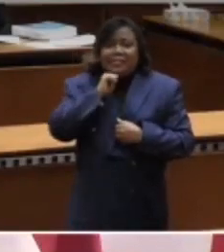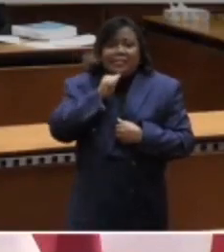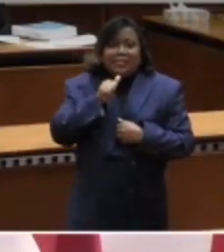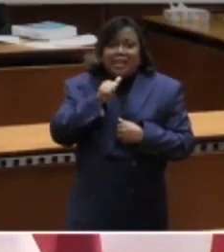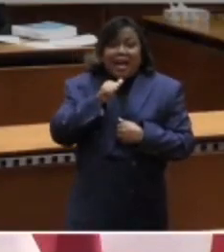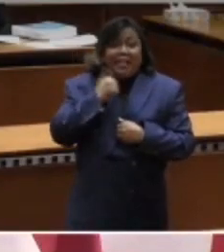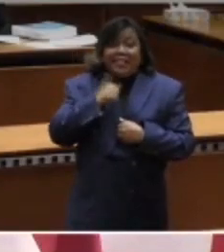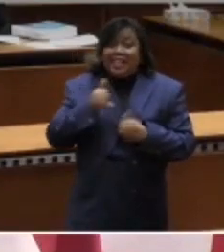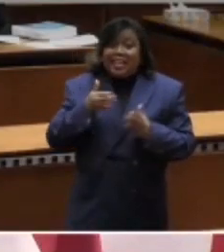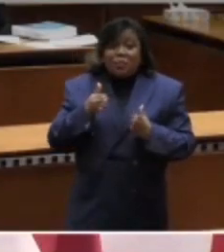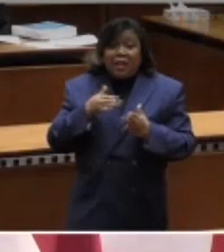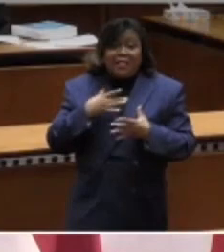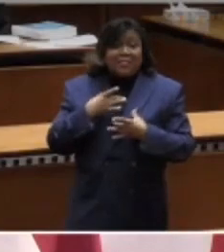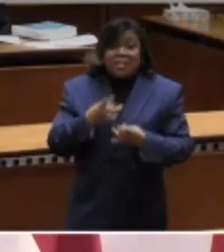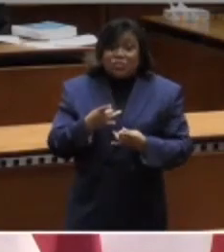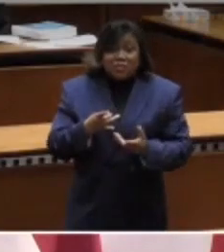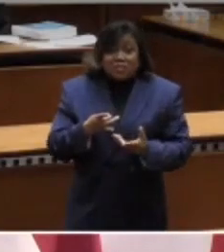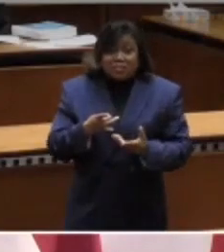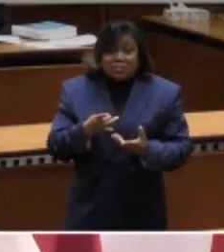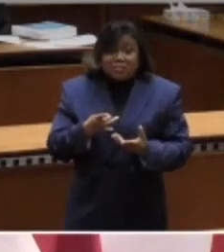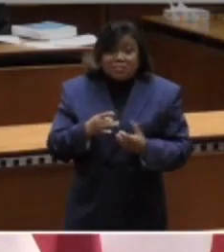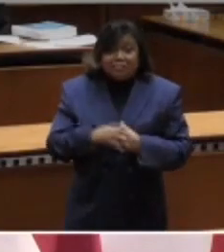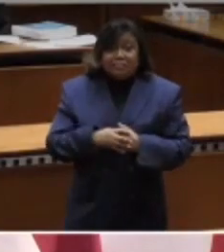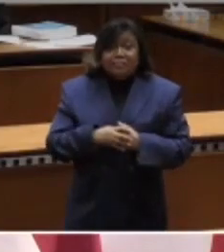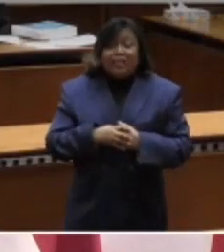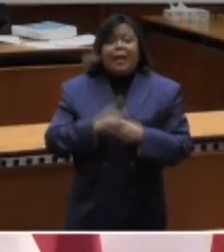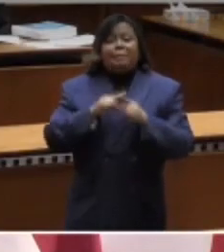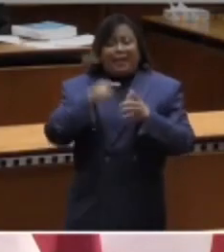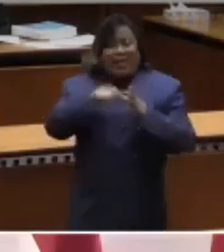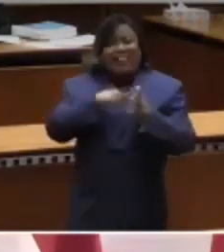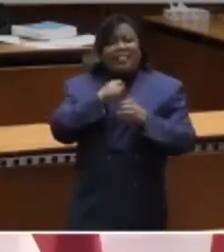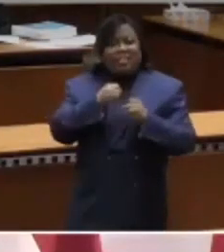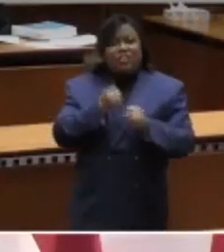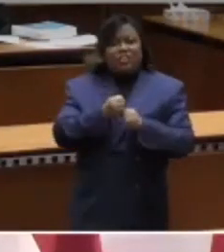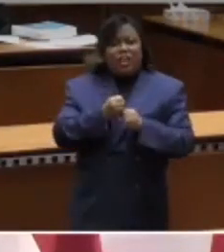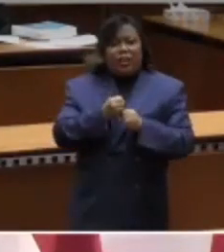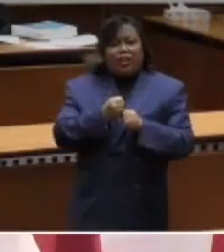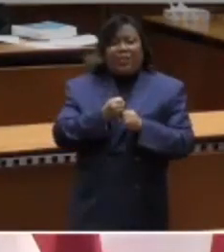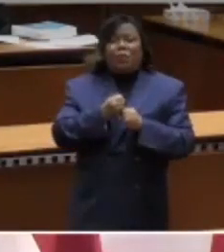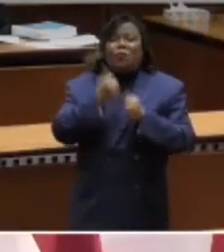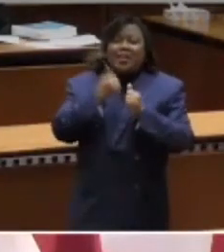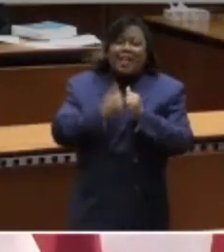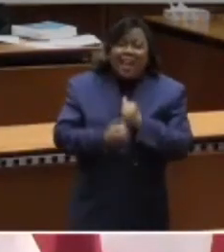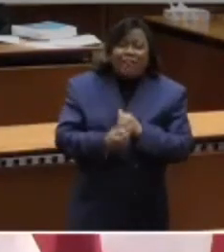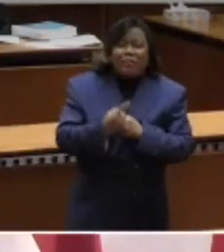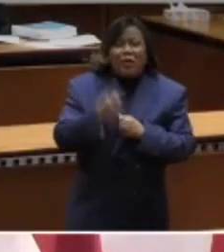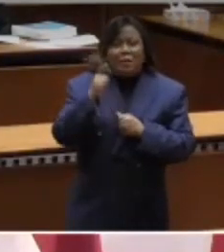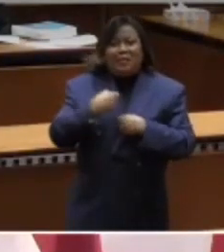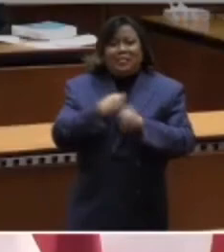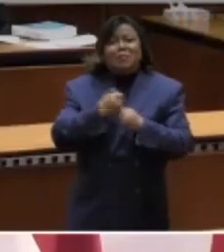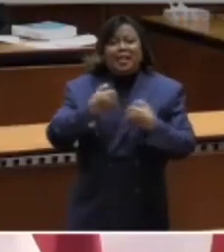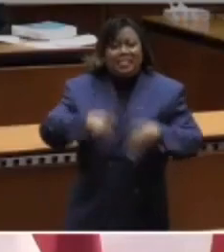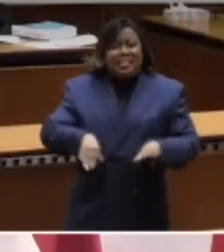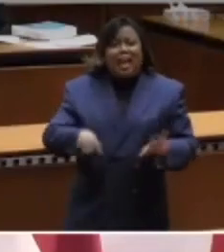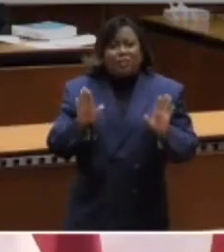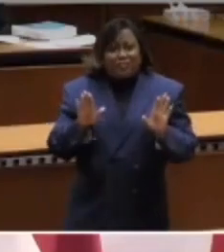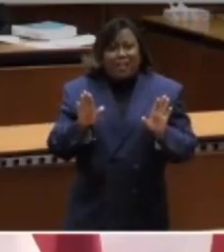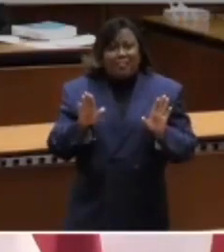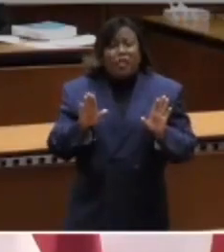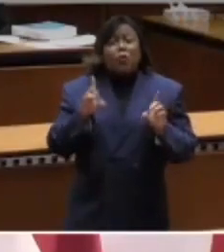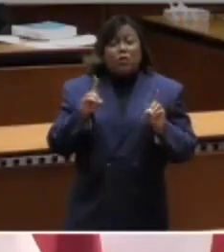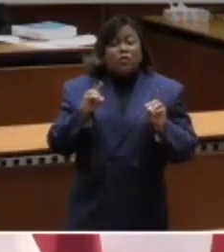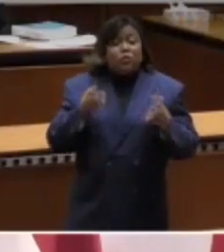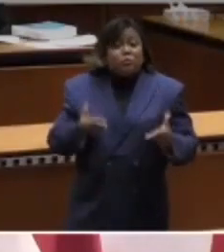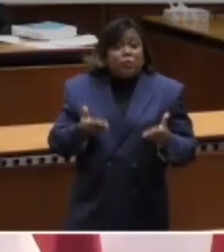not in anyone's interest. But in this year, where everyone must make sacrifice, we